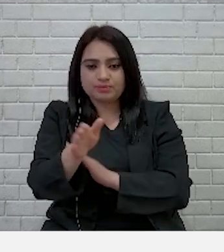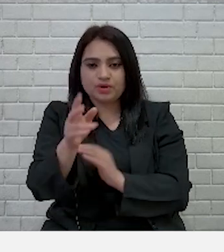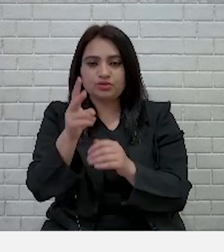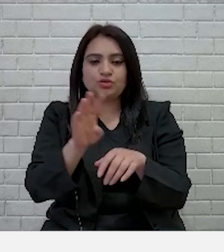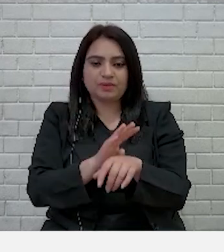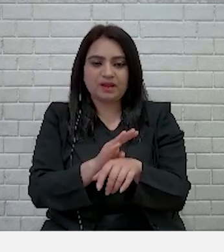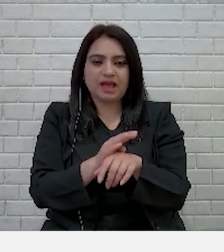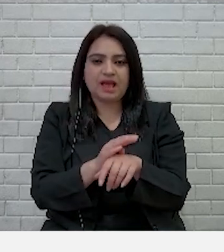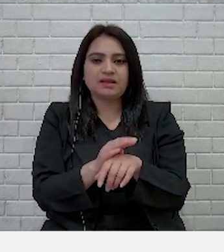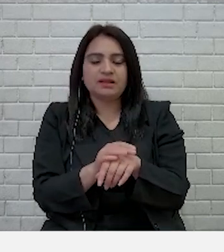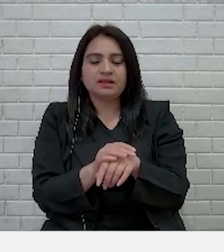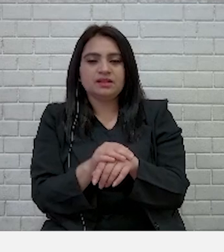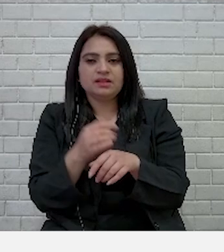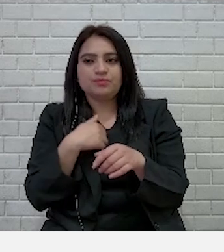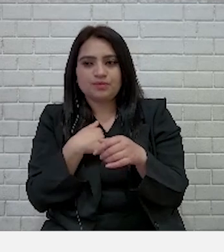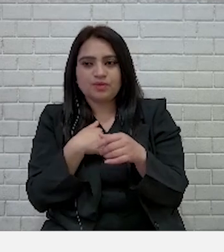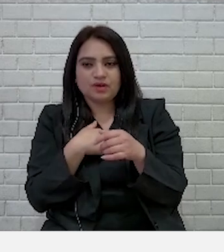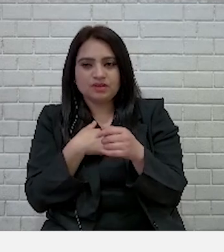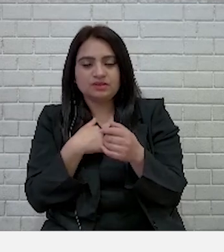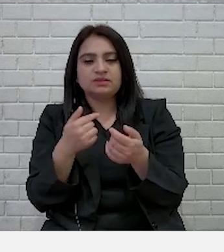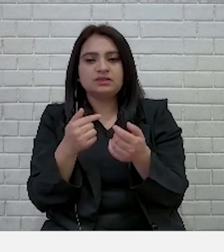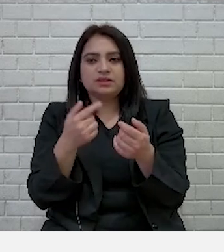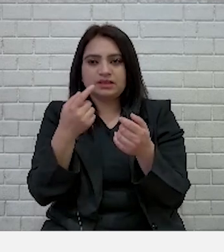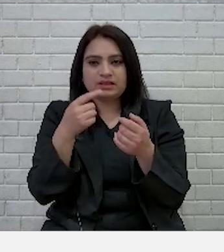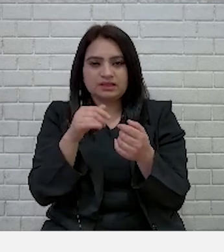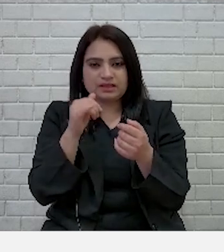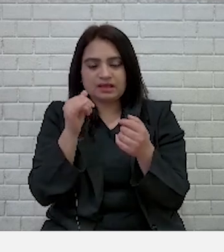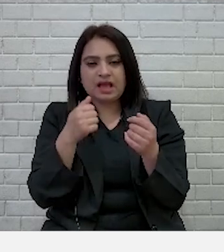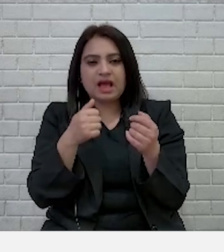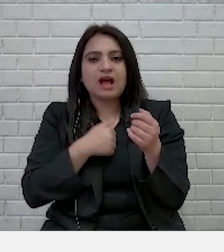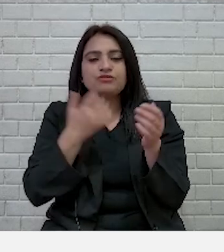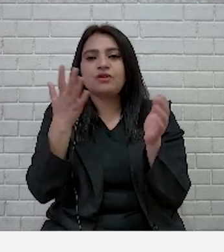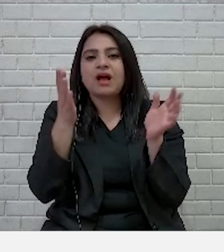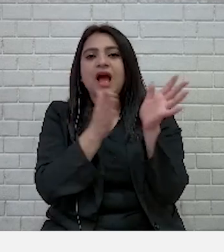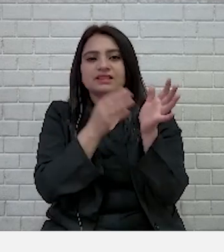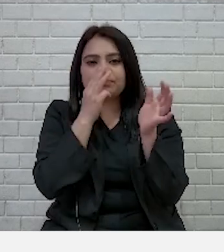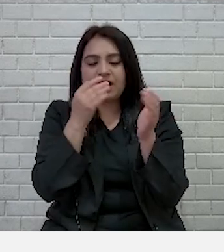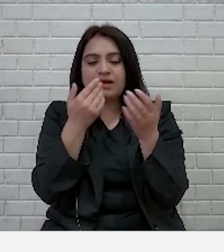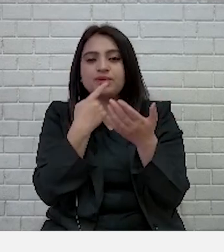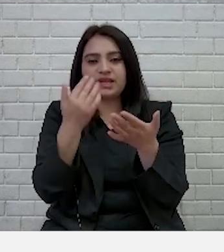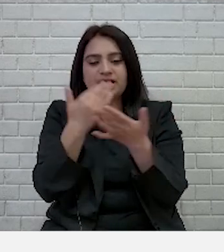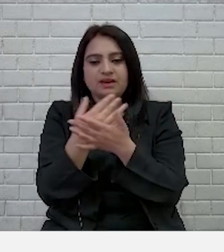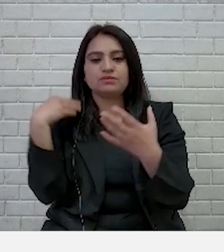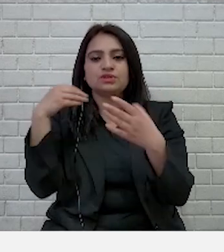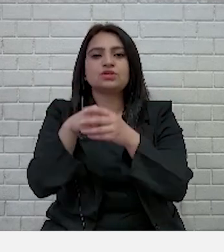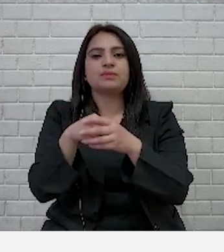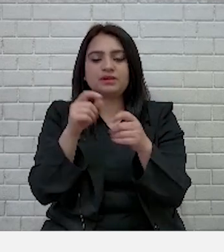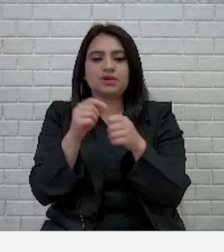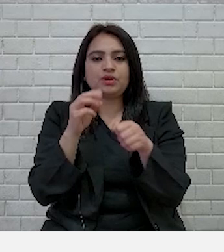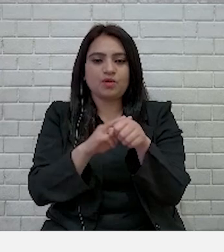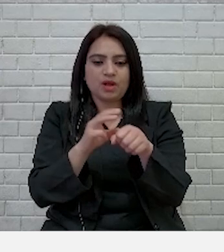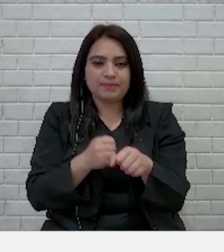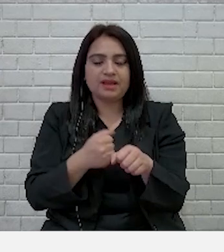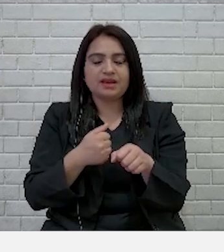got an opportunity to meet with like-minded people with whom I can share my ideas, my vision of future and everything.